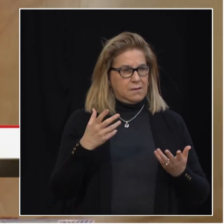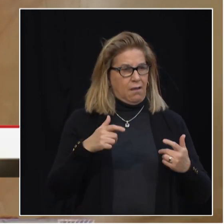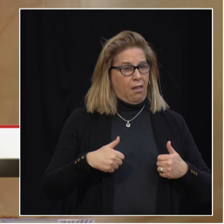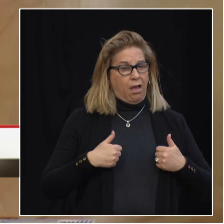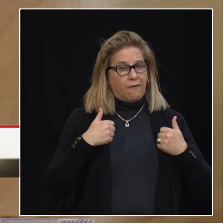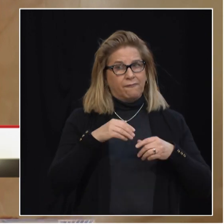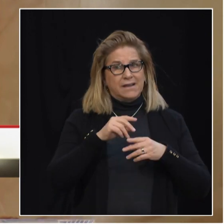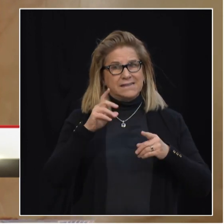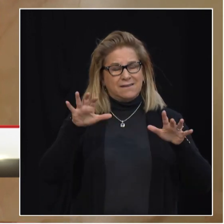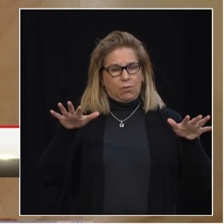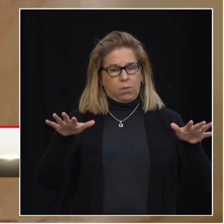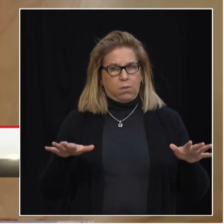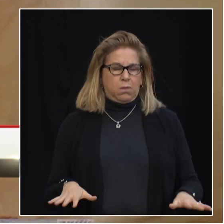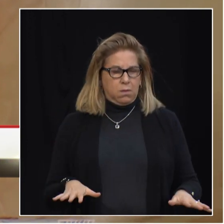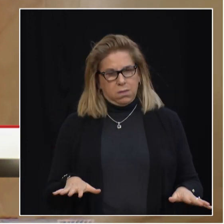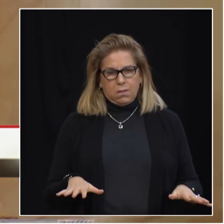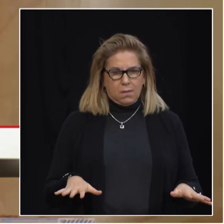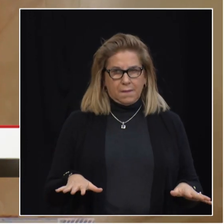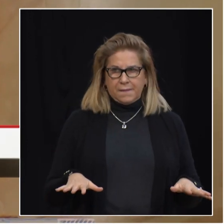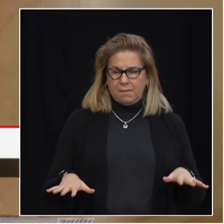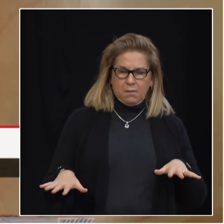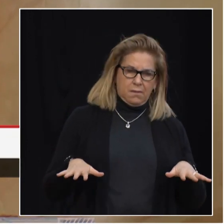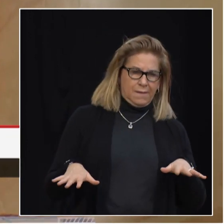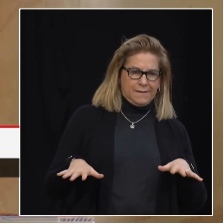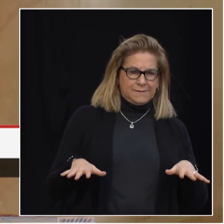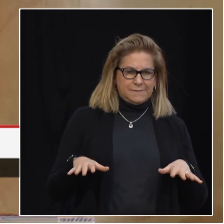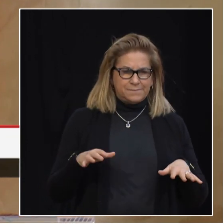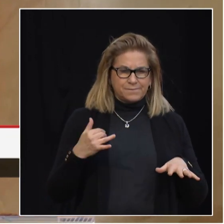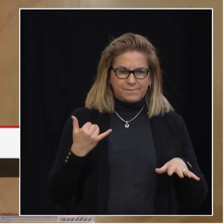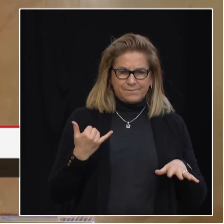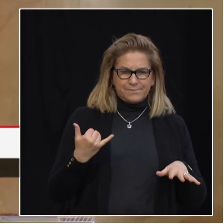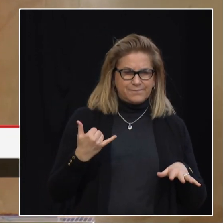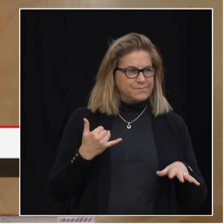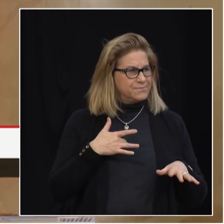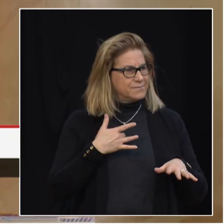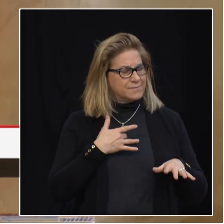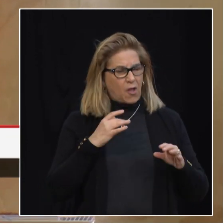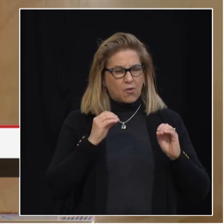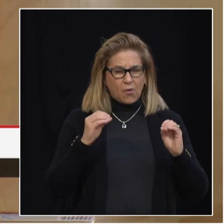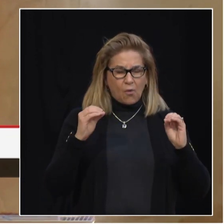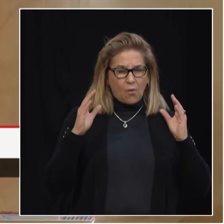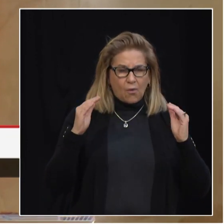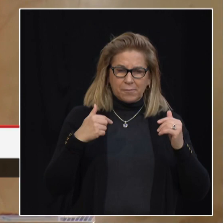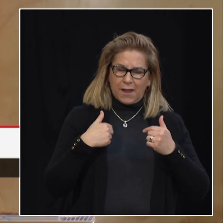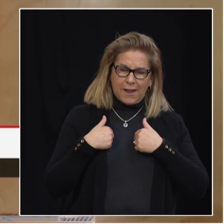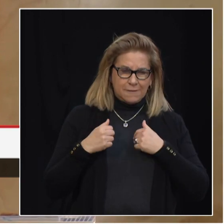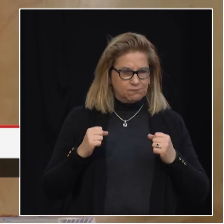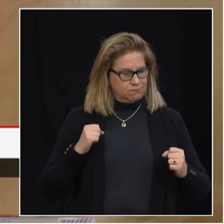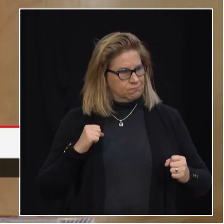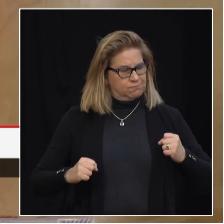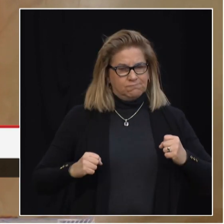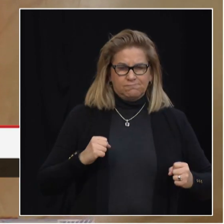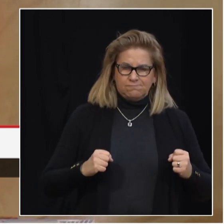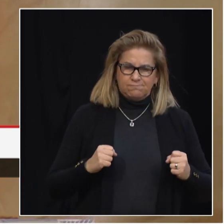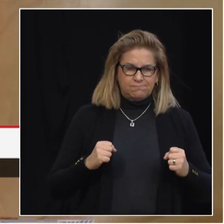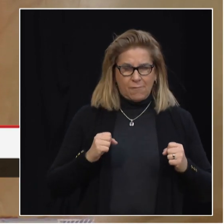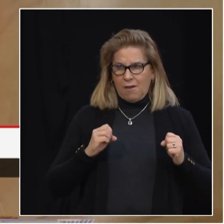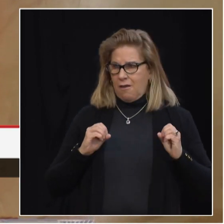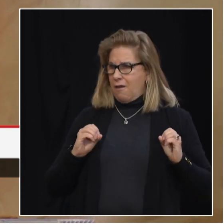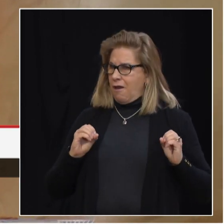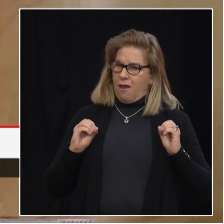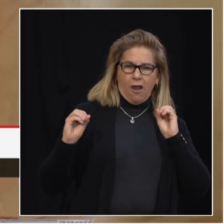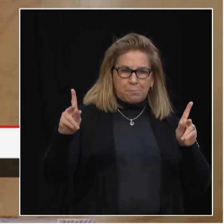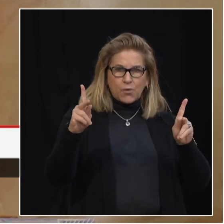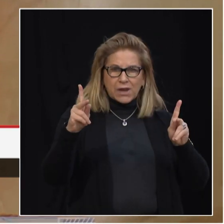during a hopeless time, I ran into DC because my eyes only saw opportunity. During